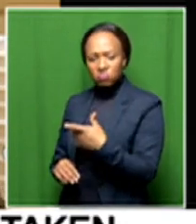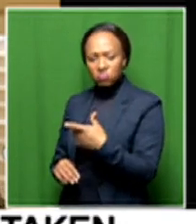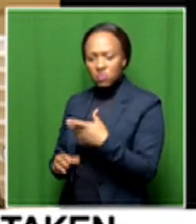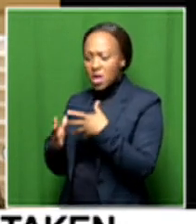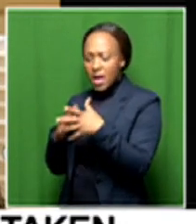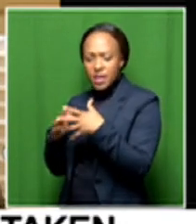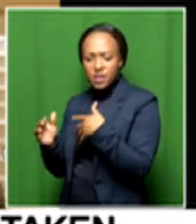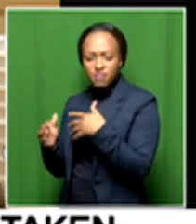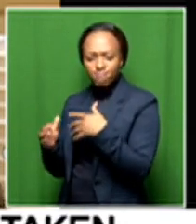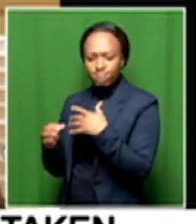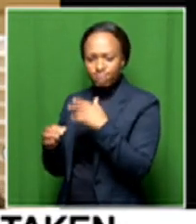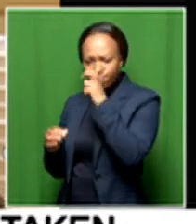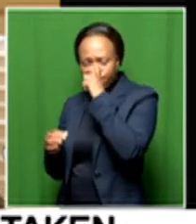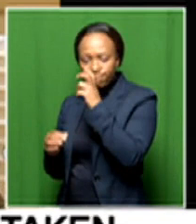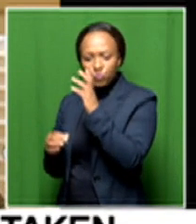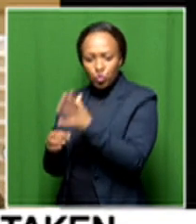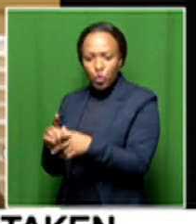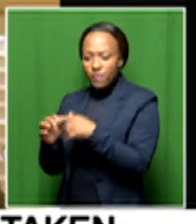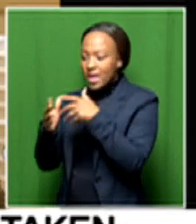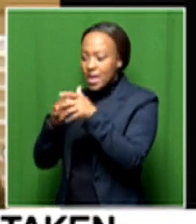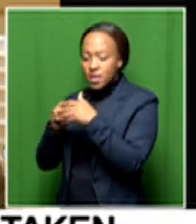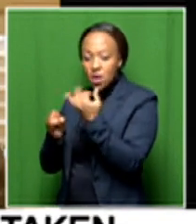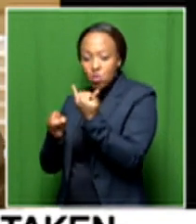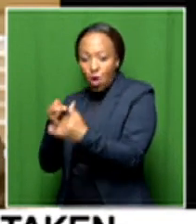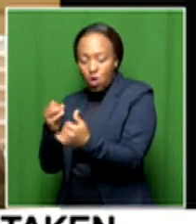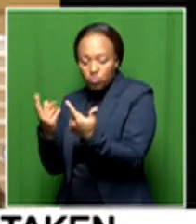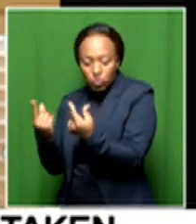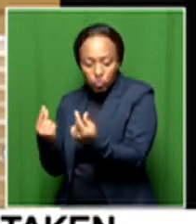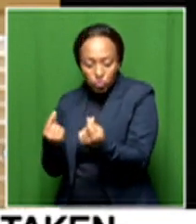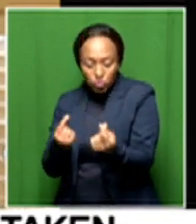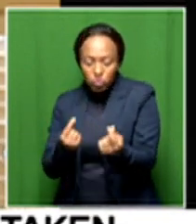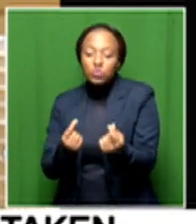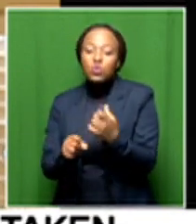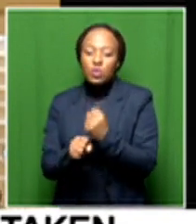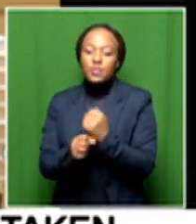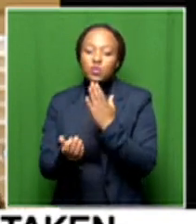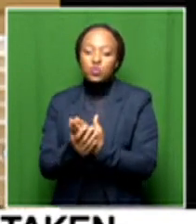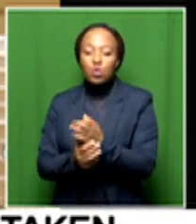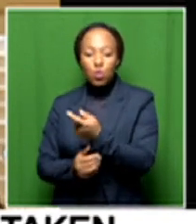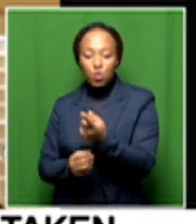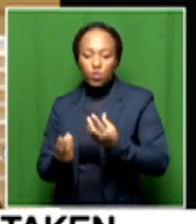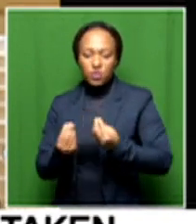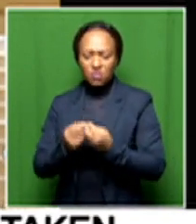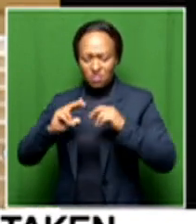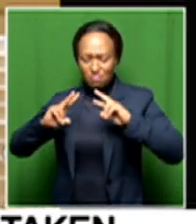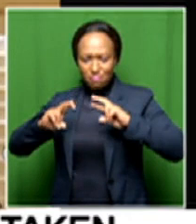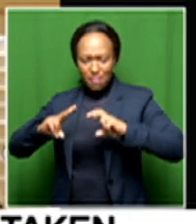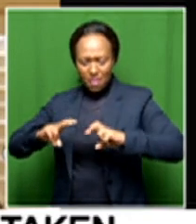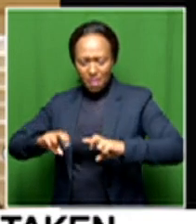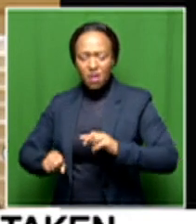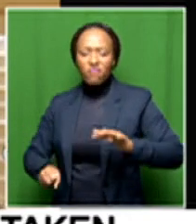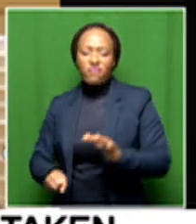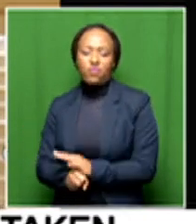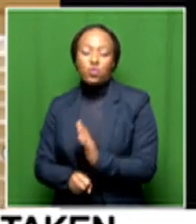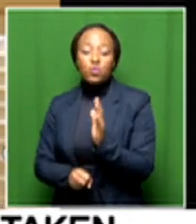now any wrongdoing is going to be looked at in terms, and we are going to make sure that all these things are investigated to the fullest. That's